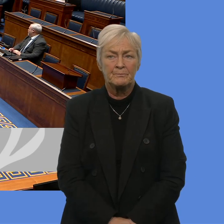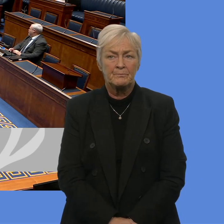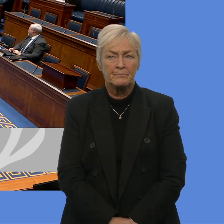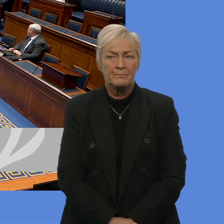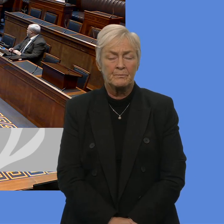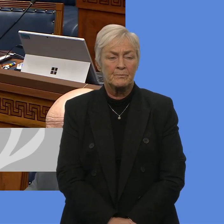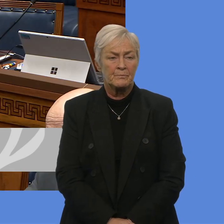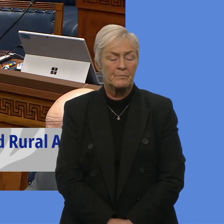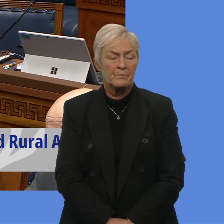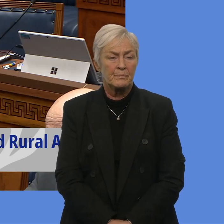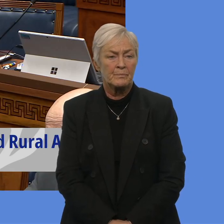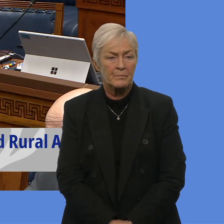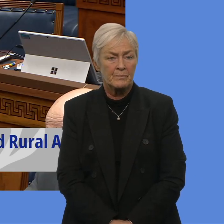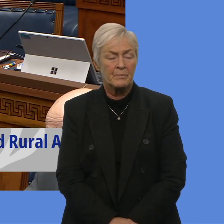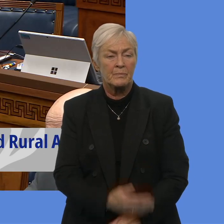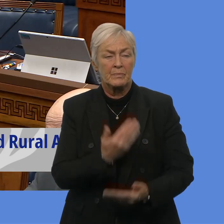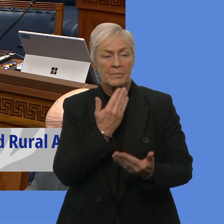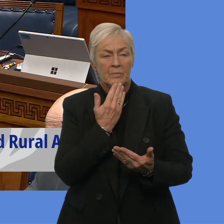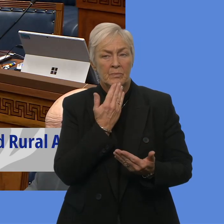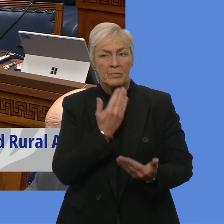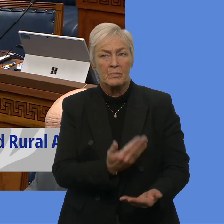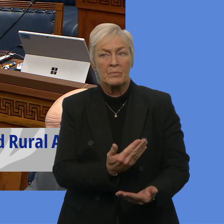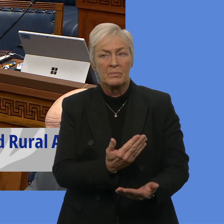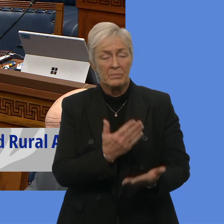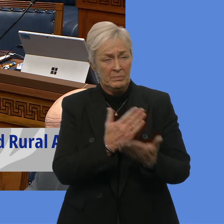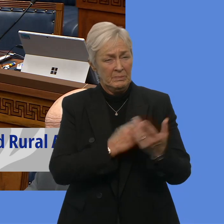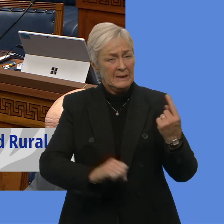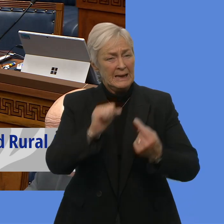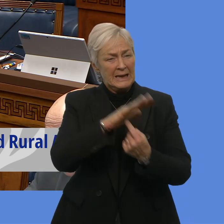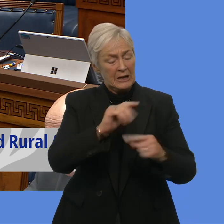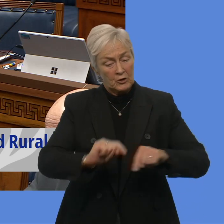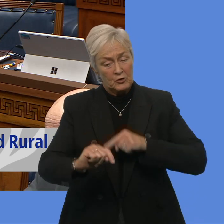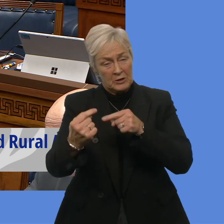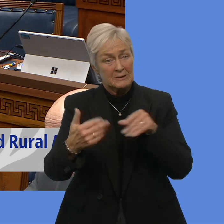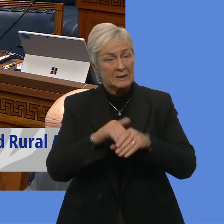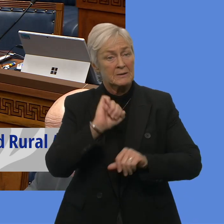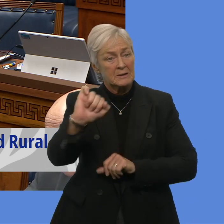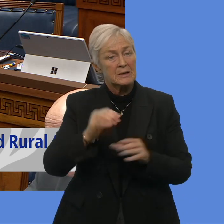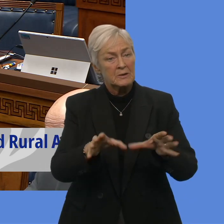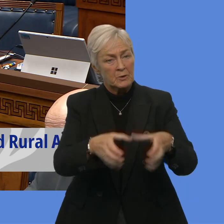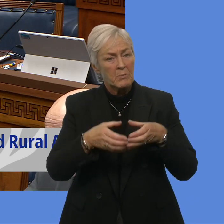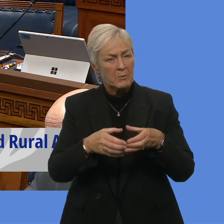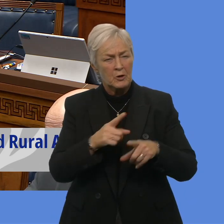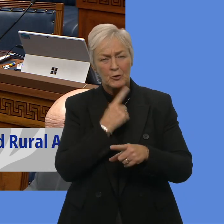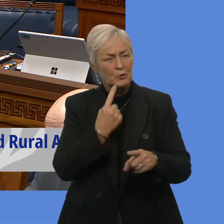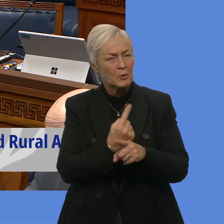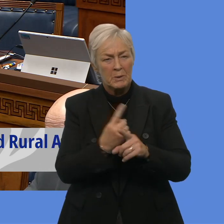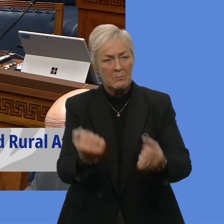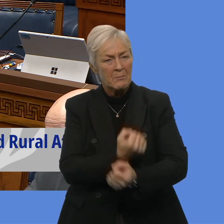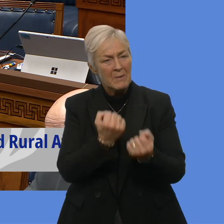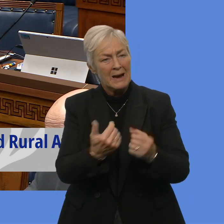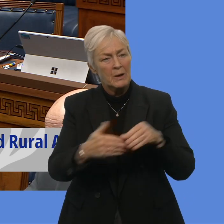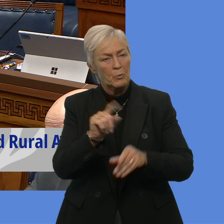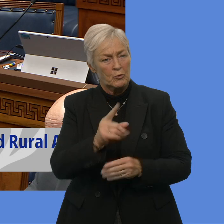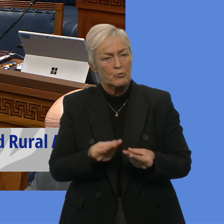Minister. Thank you, Mr. Speaker. The key challenge within my department is not so much in relation to the powers, it's within the